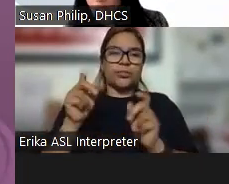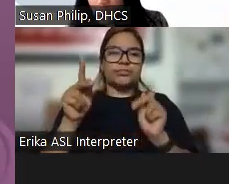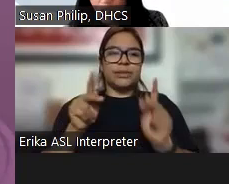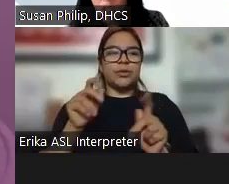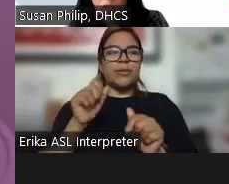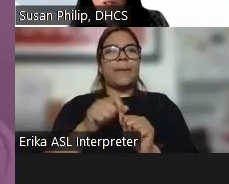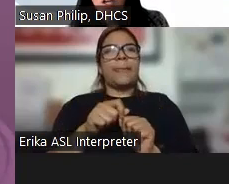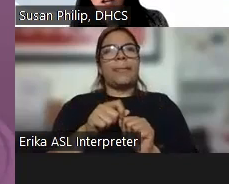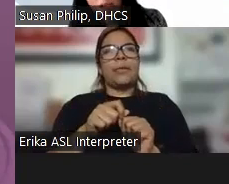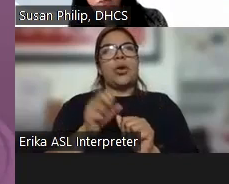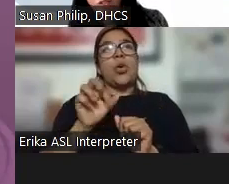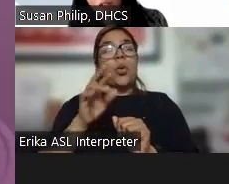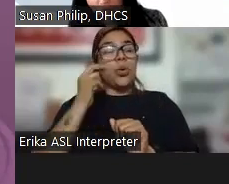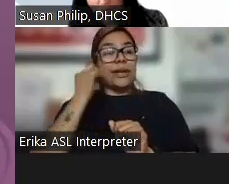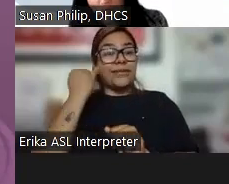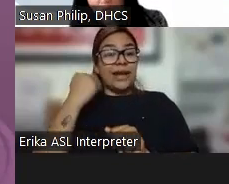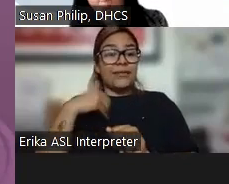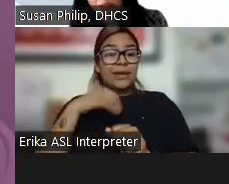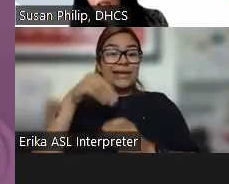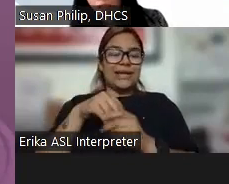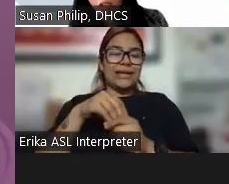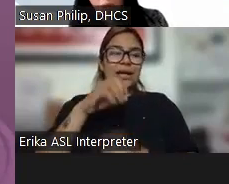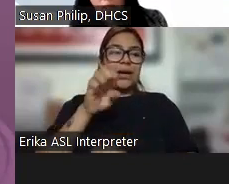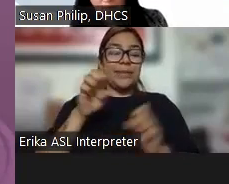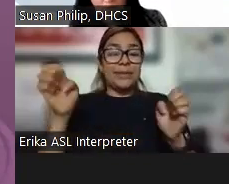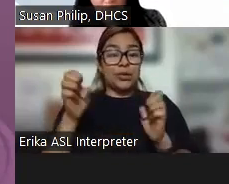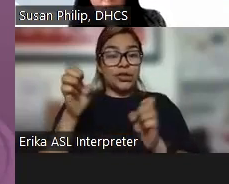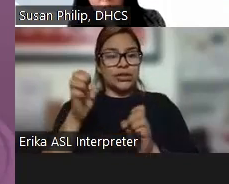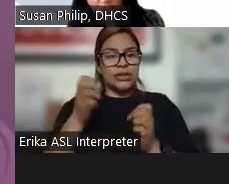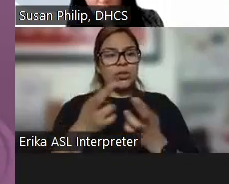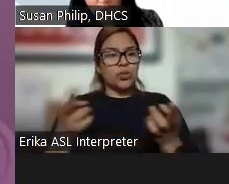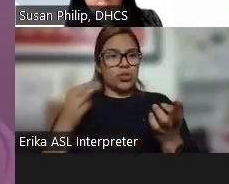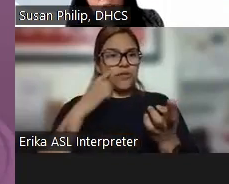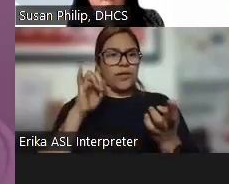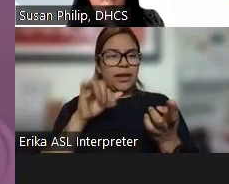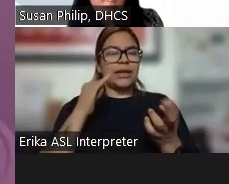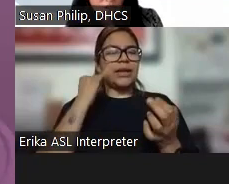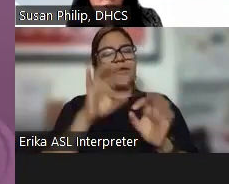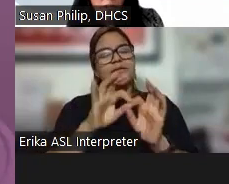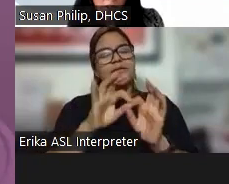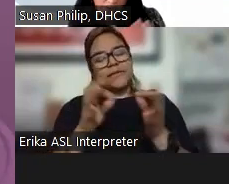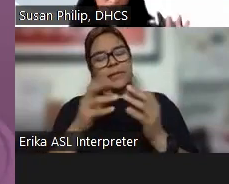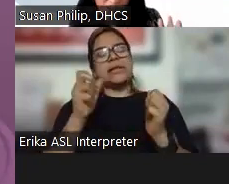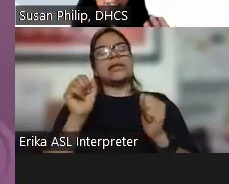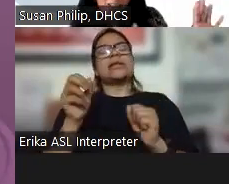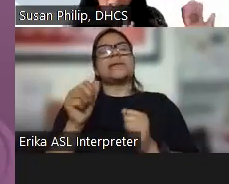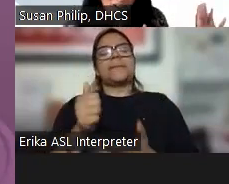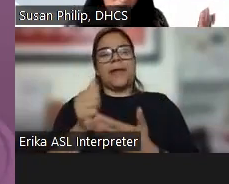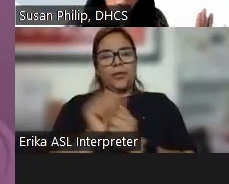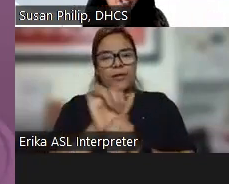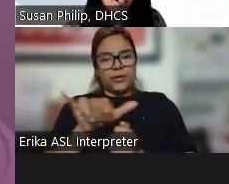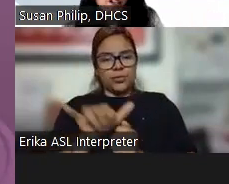of emergency shelters, and for children and child welfare system, including children in foster care. So